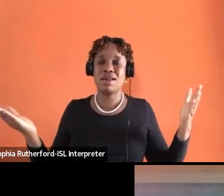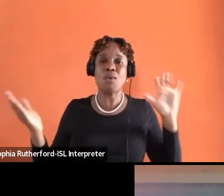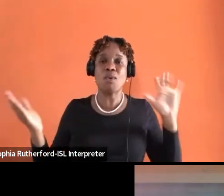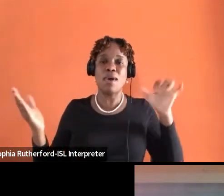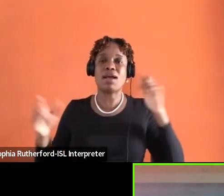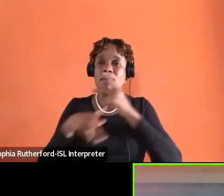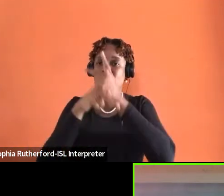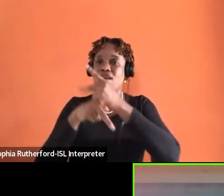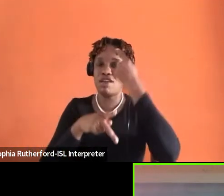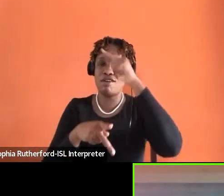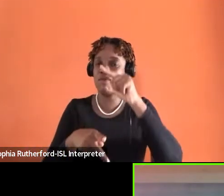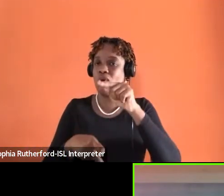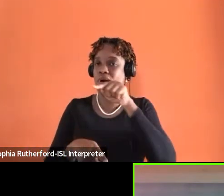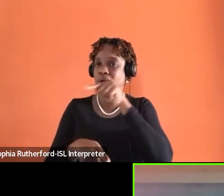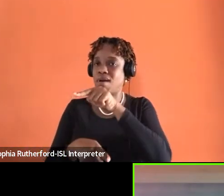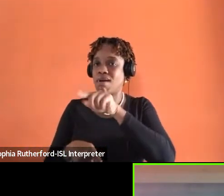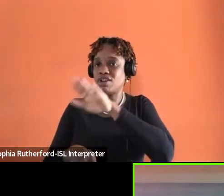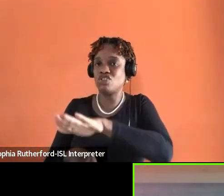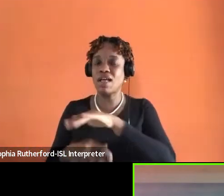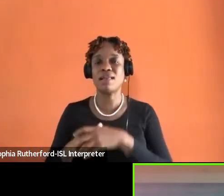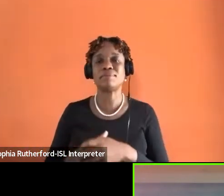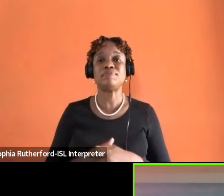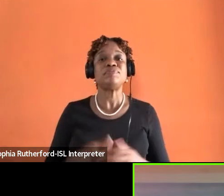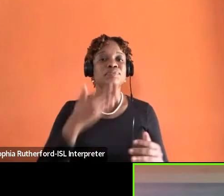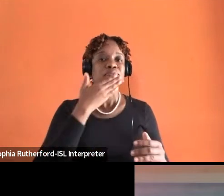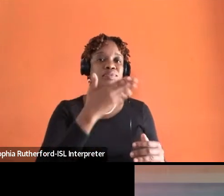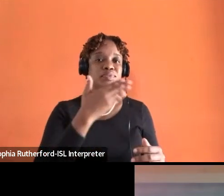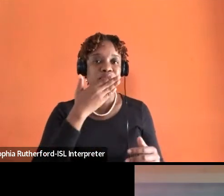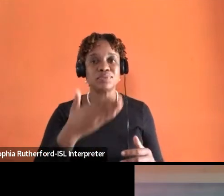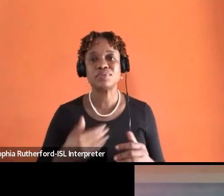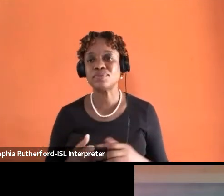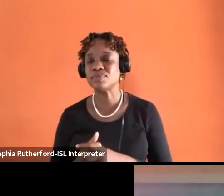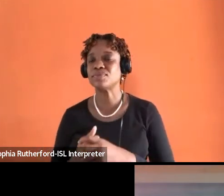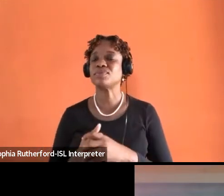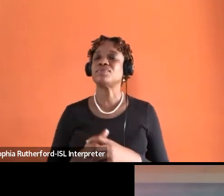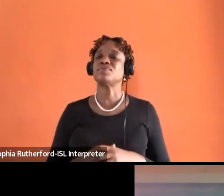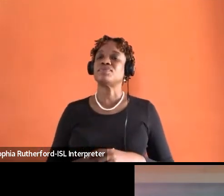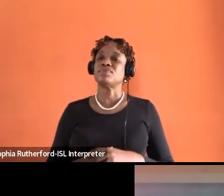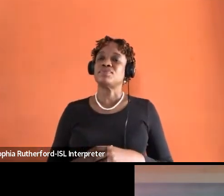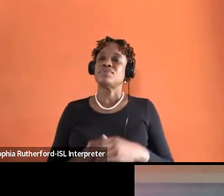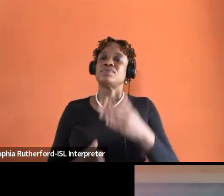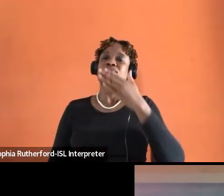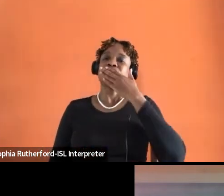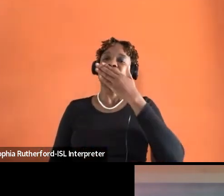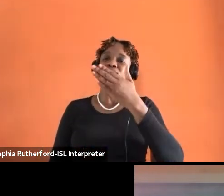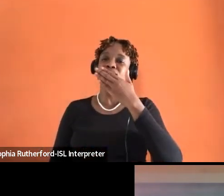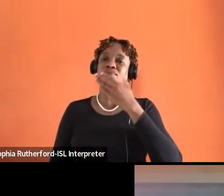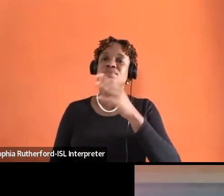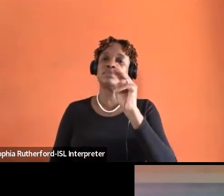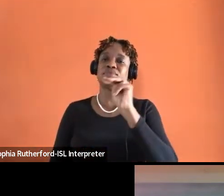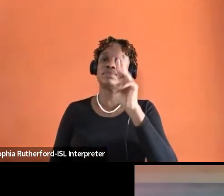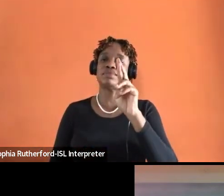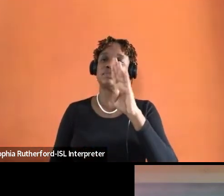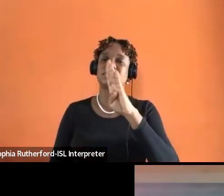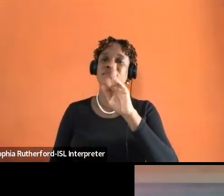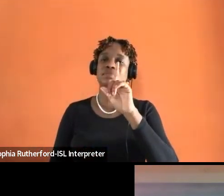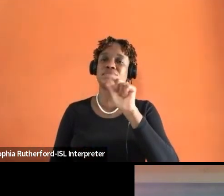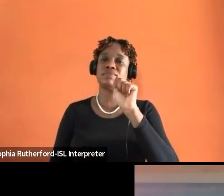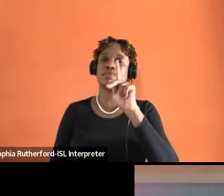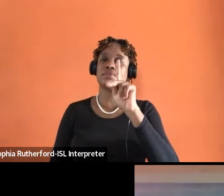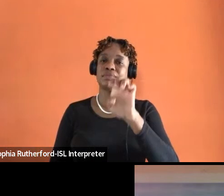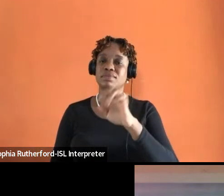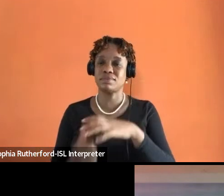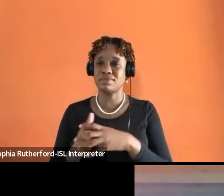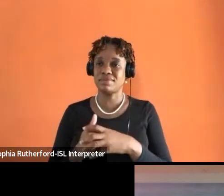you. All right, thanks, Robert. All right, thank you very much, Mr. Blake. I'm going to revert your